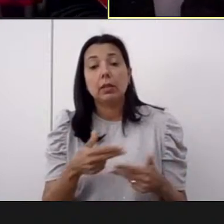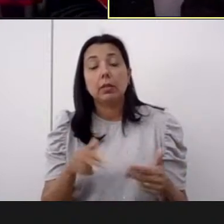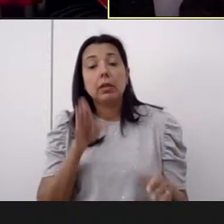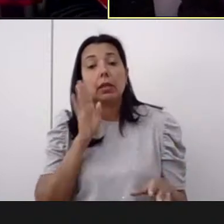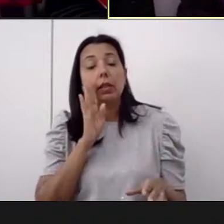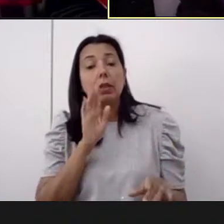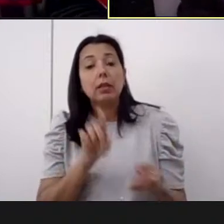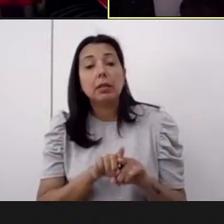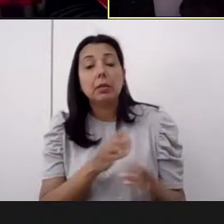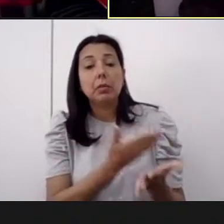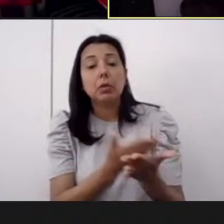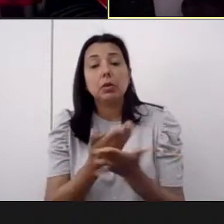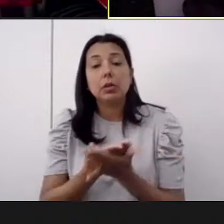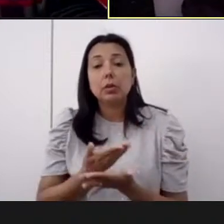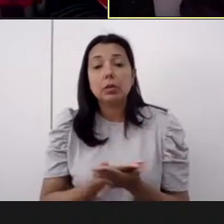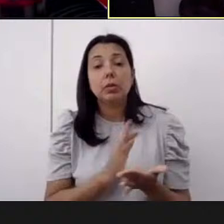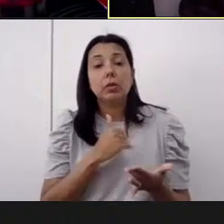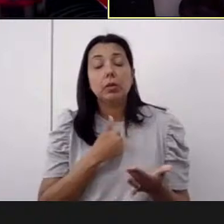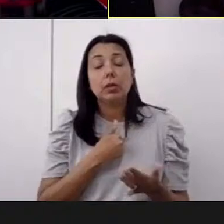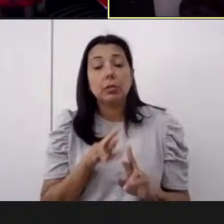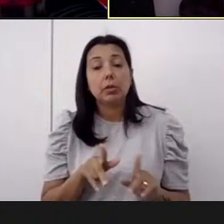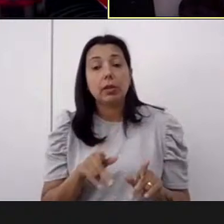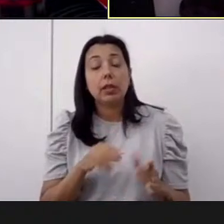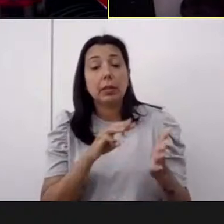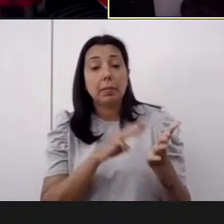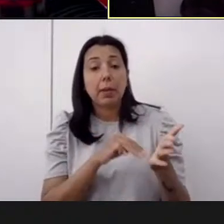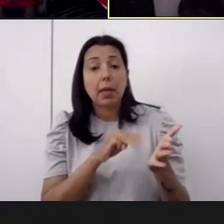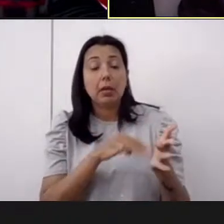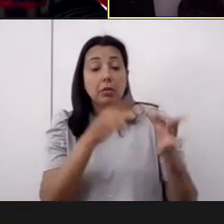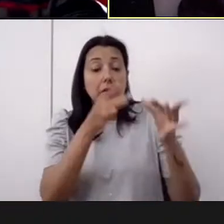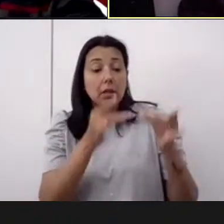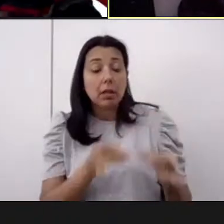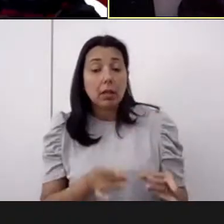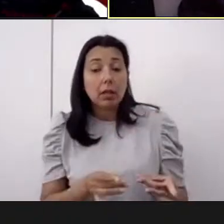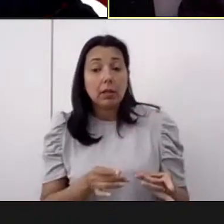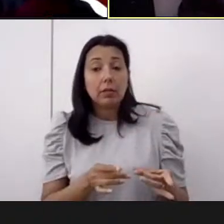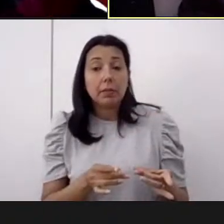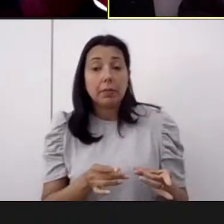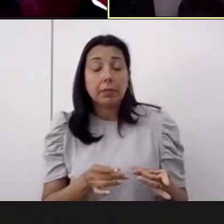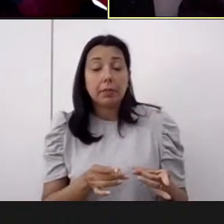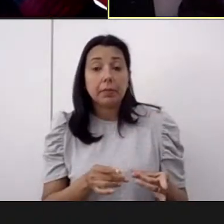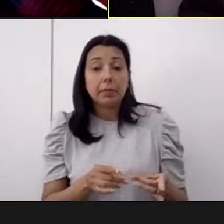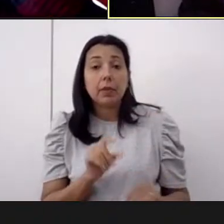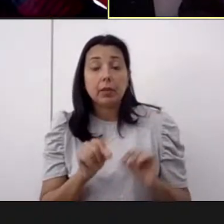specific methods and a way of thinking, and they are using